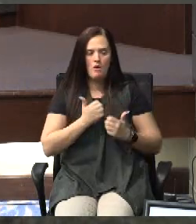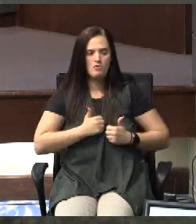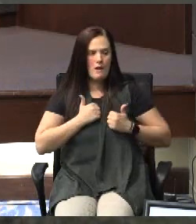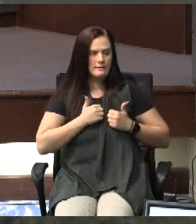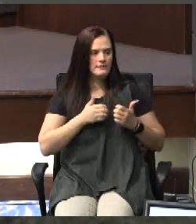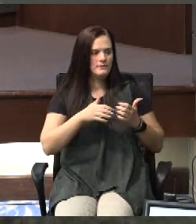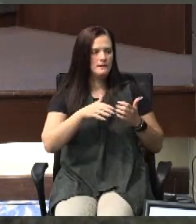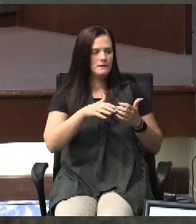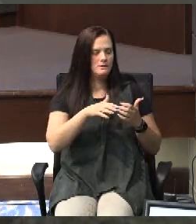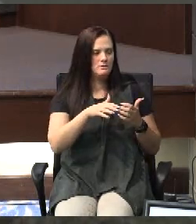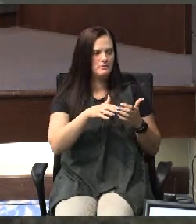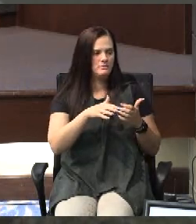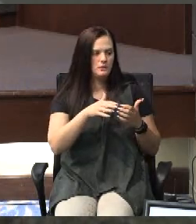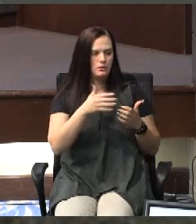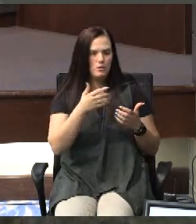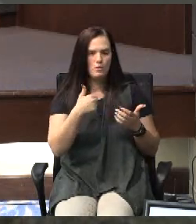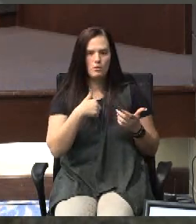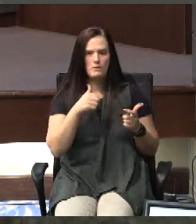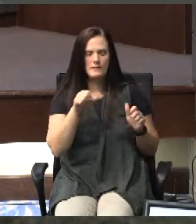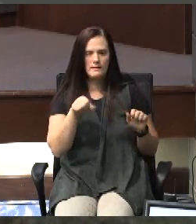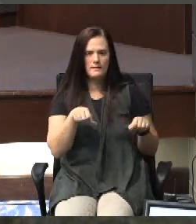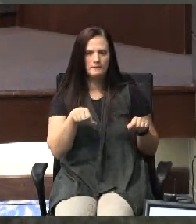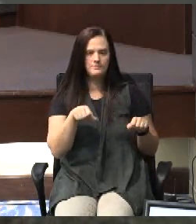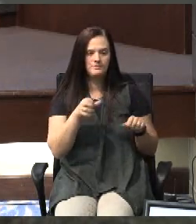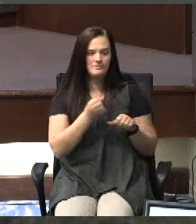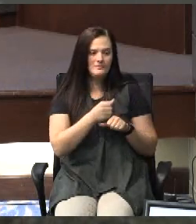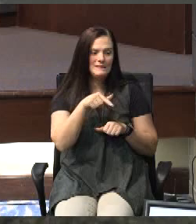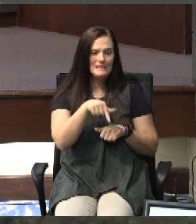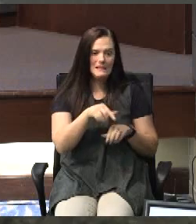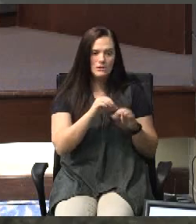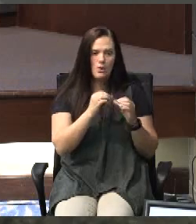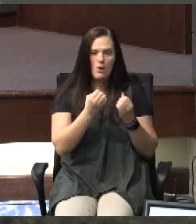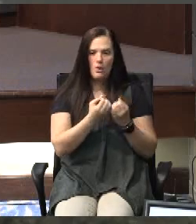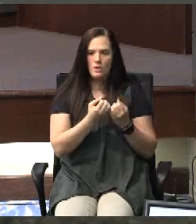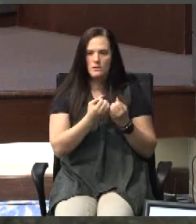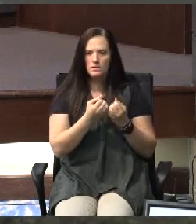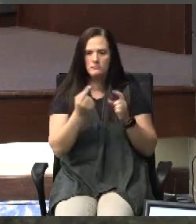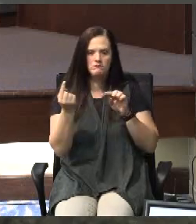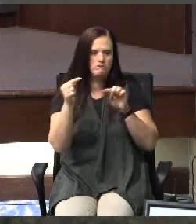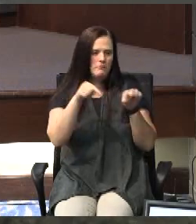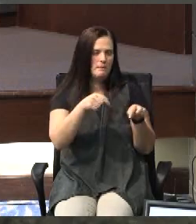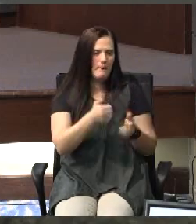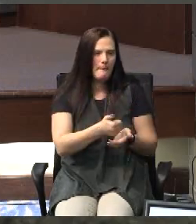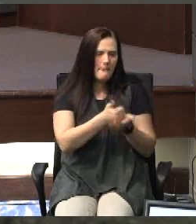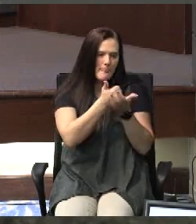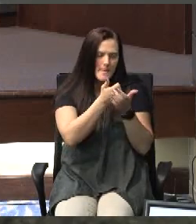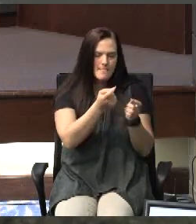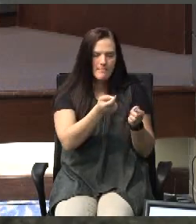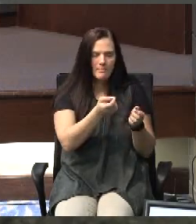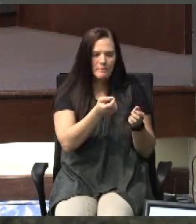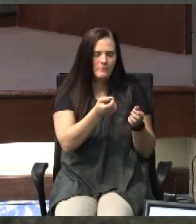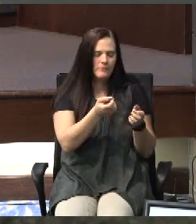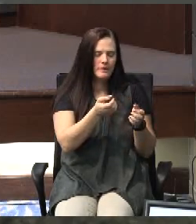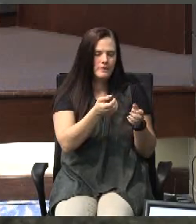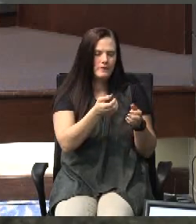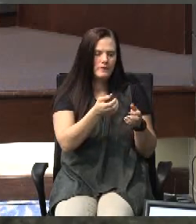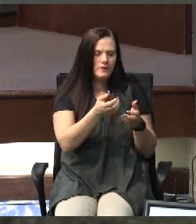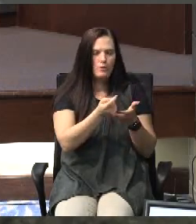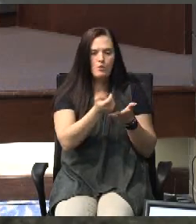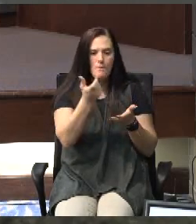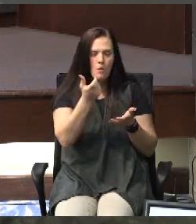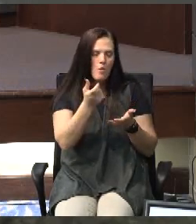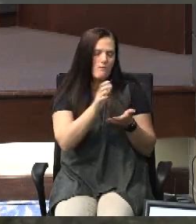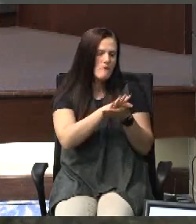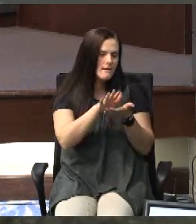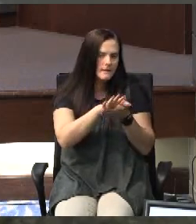can say, well, we can get this organization out here to help you to remove or to help you